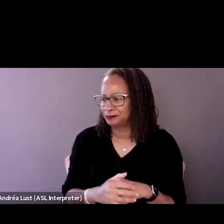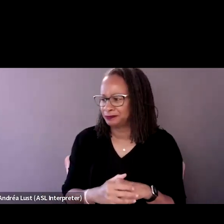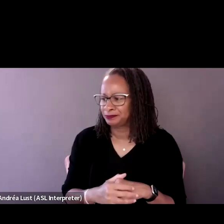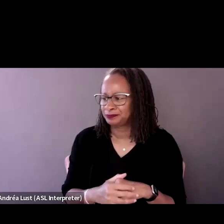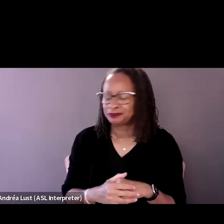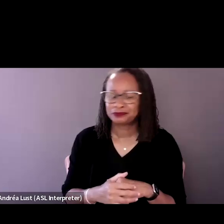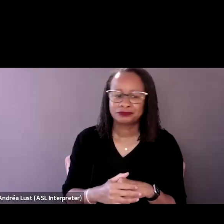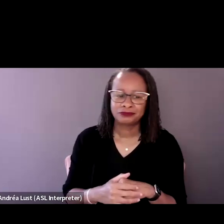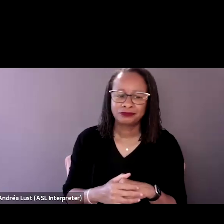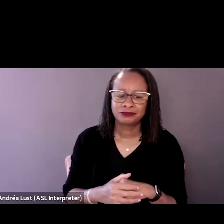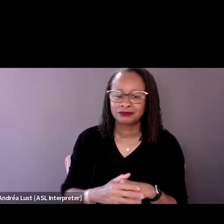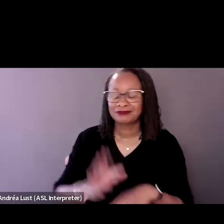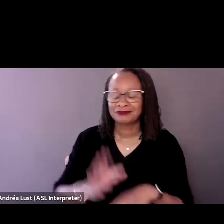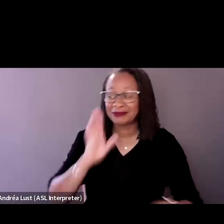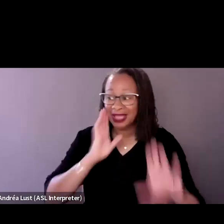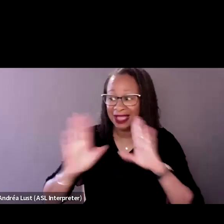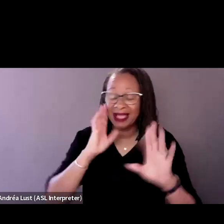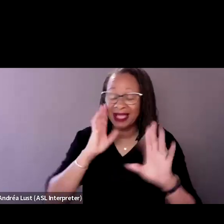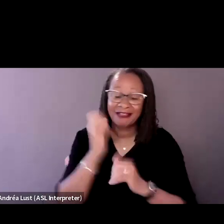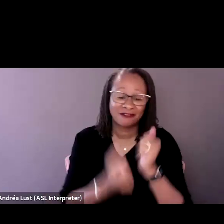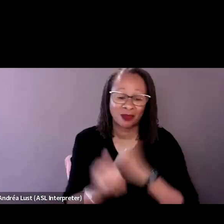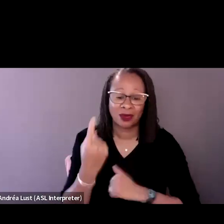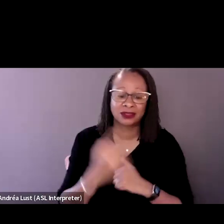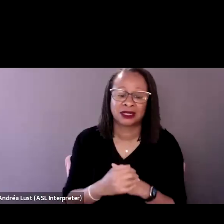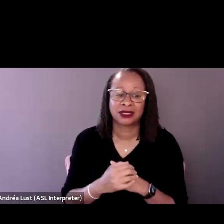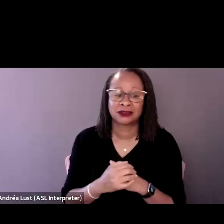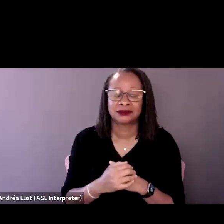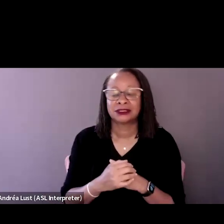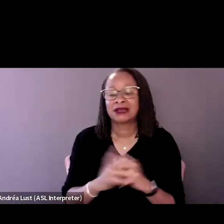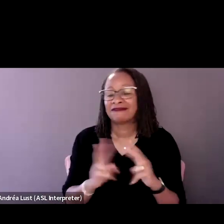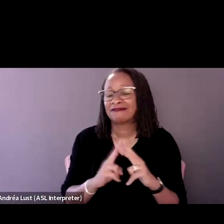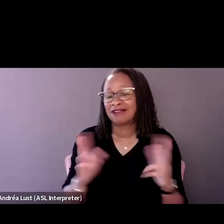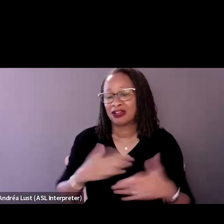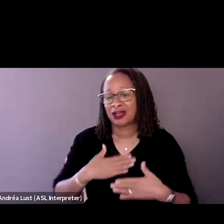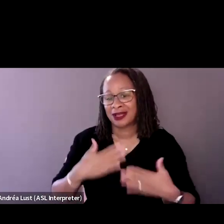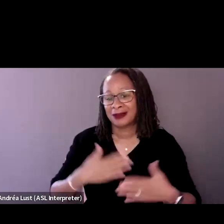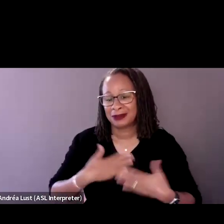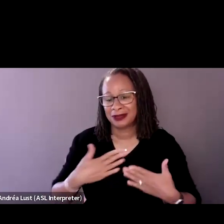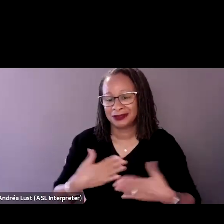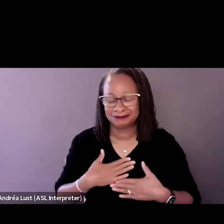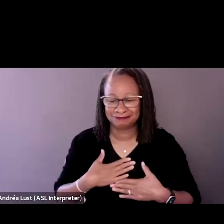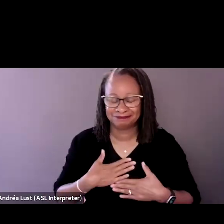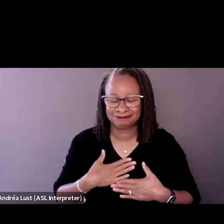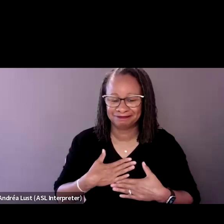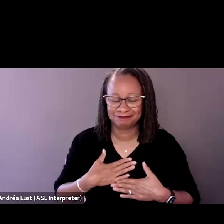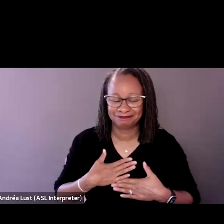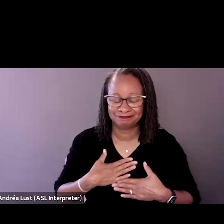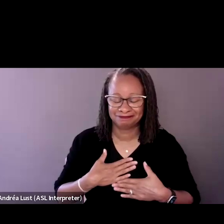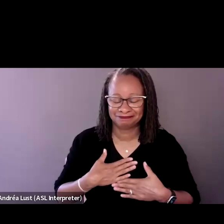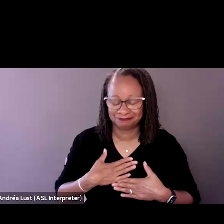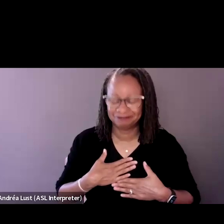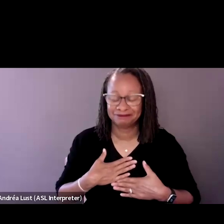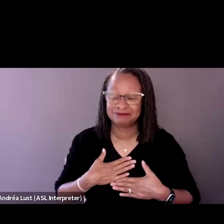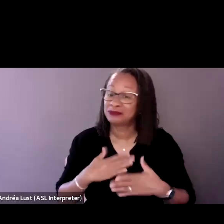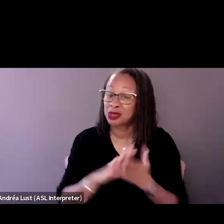black, long, curly hair, and I'm wearing a dark green colored blouse,